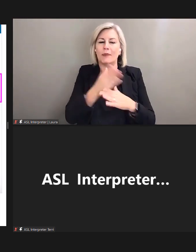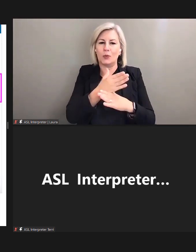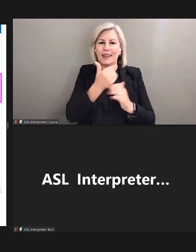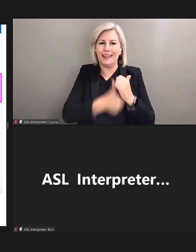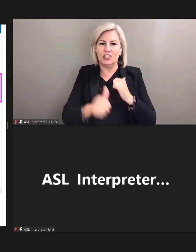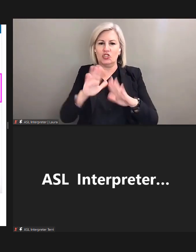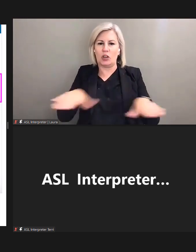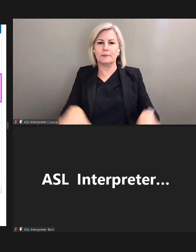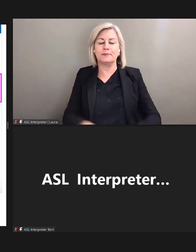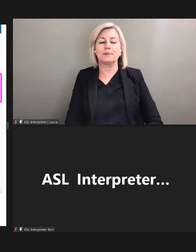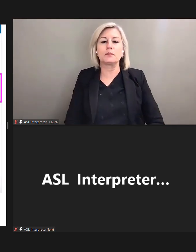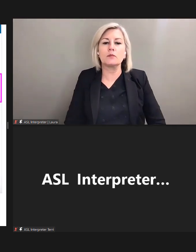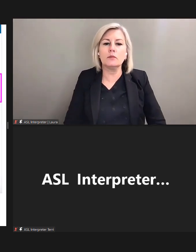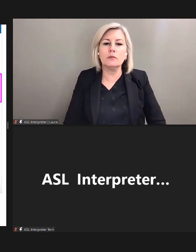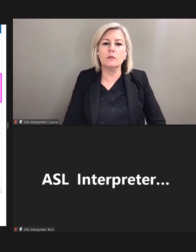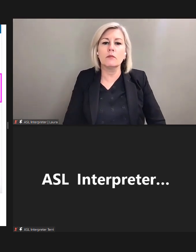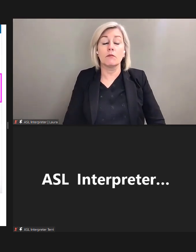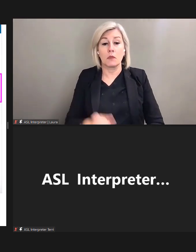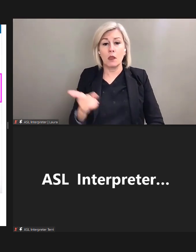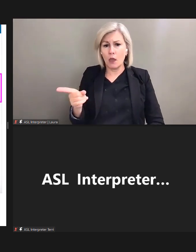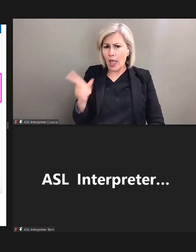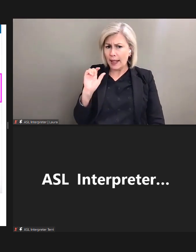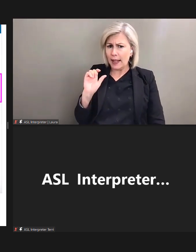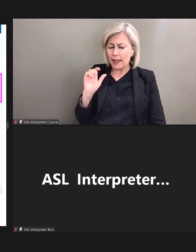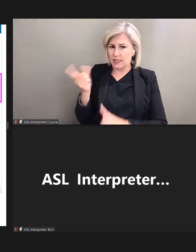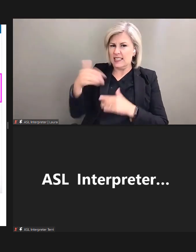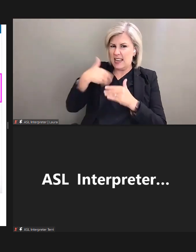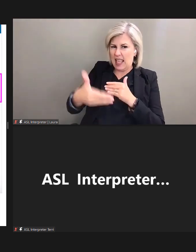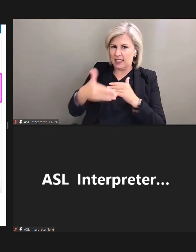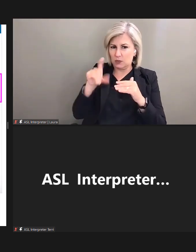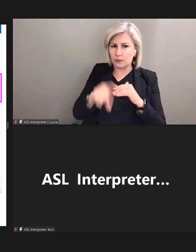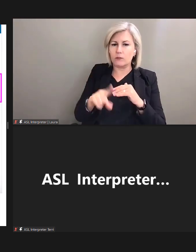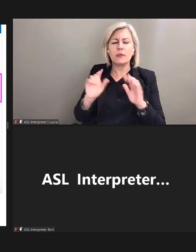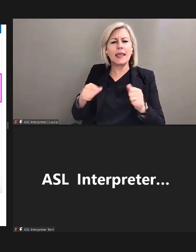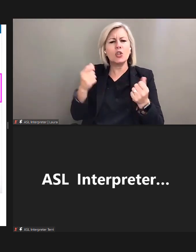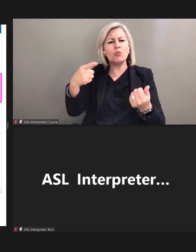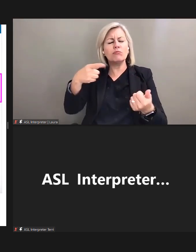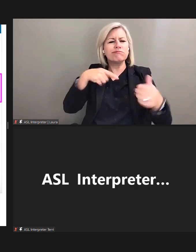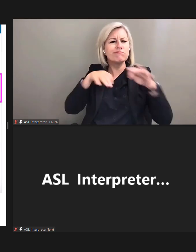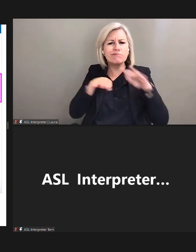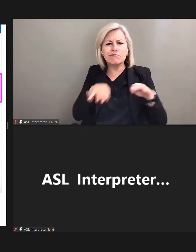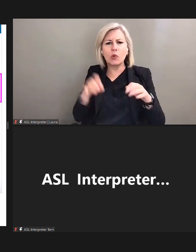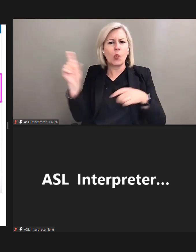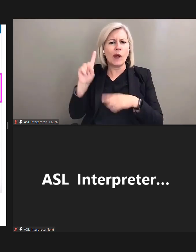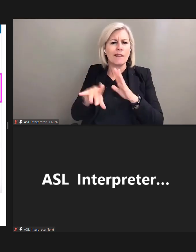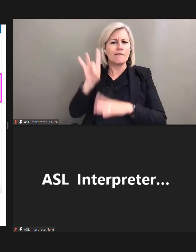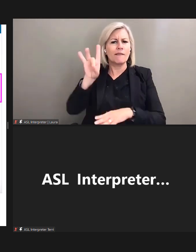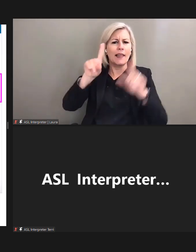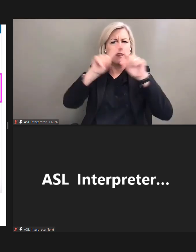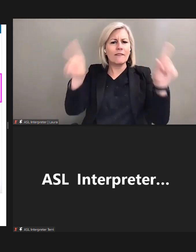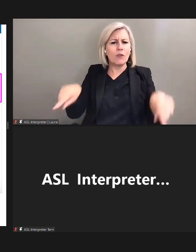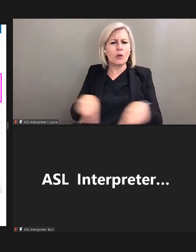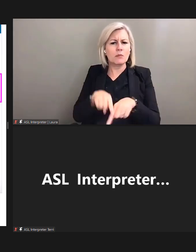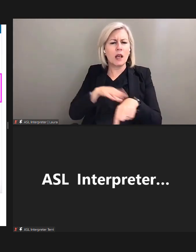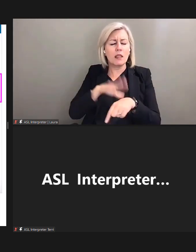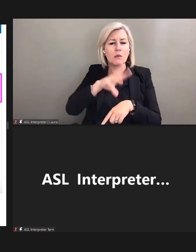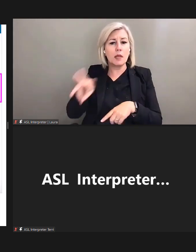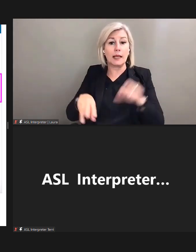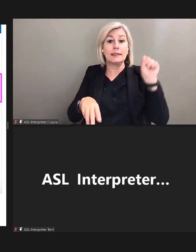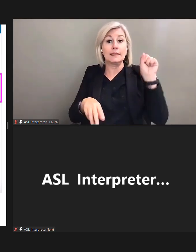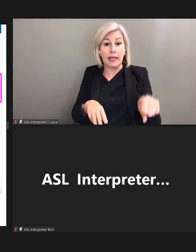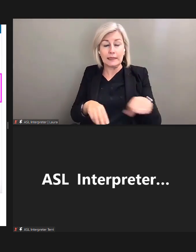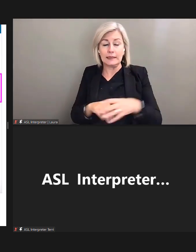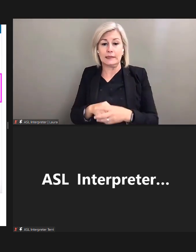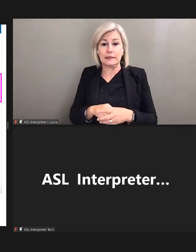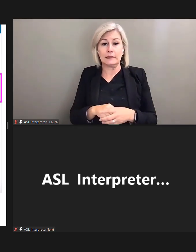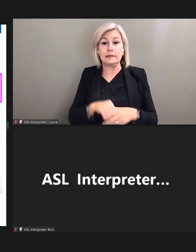The next question is, can you give specific direction on where to find the forms on the website? So yes,